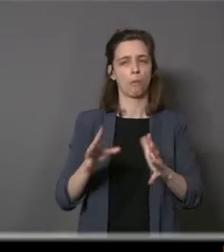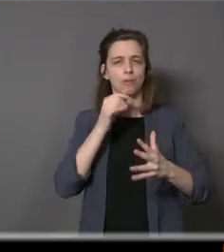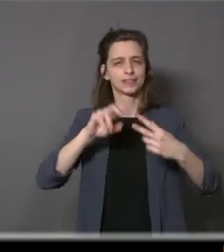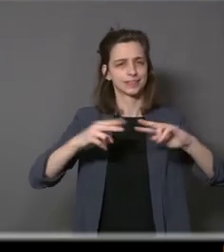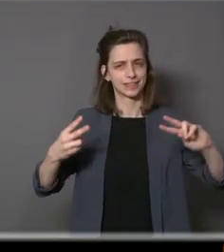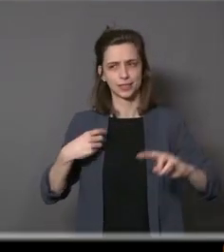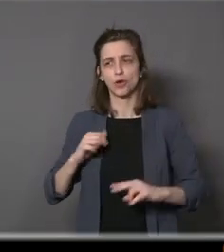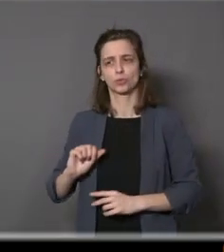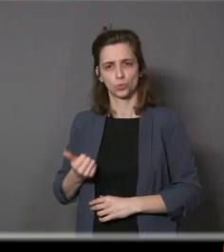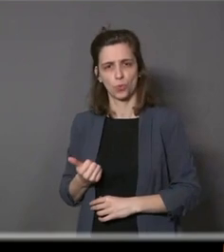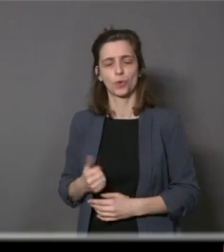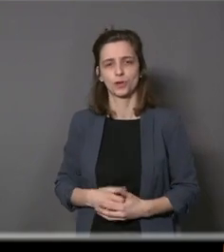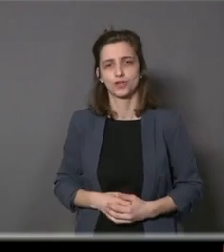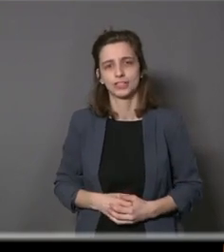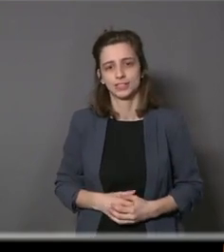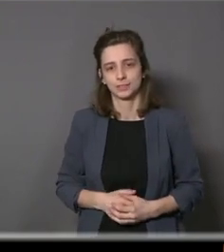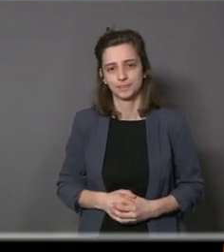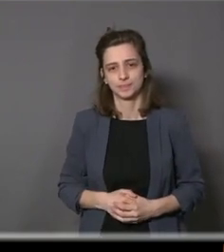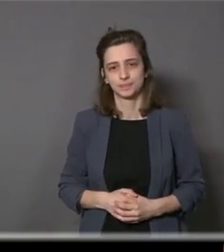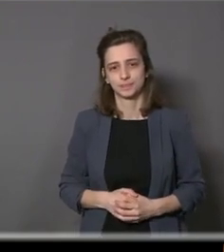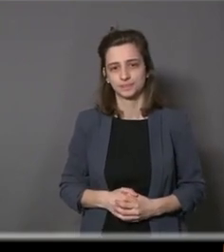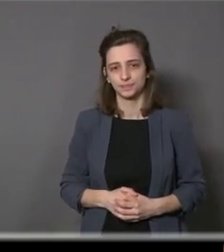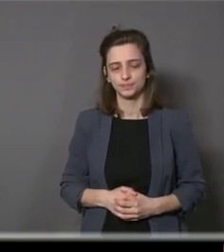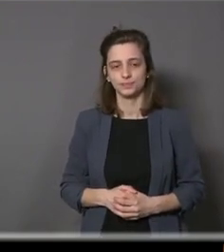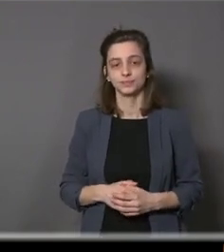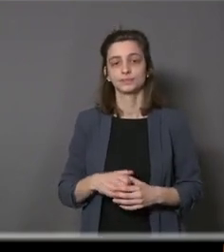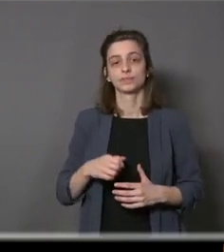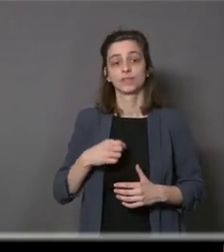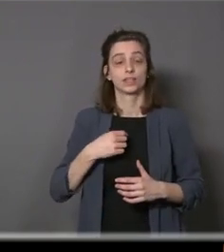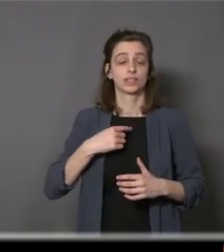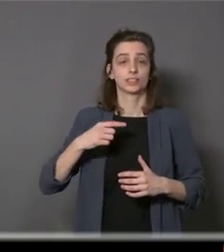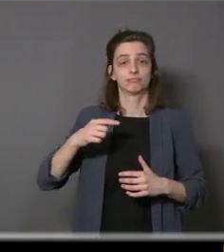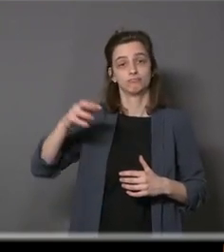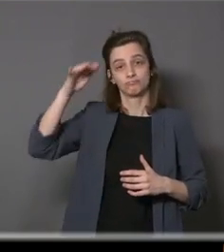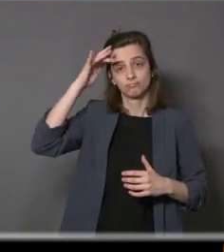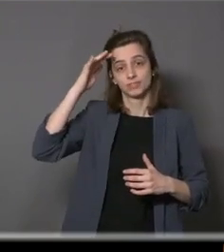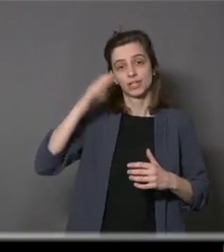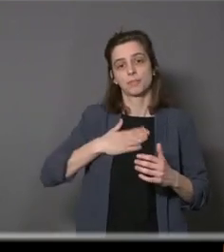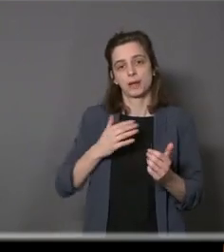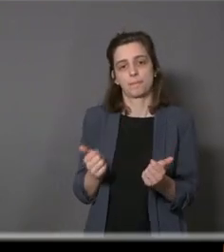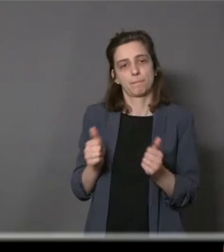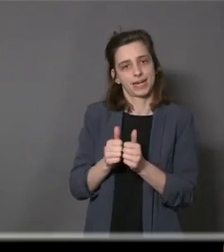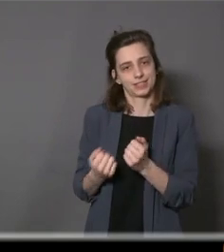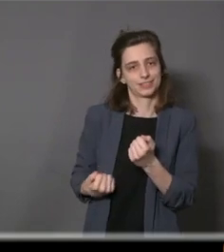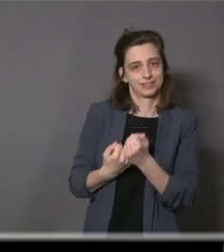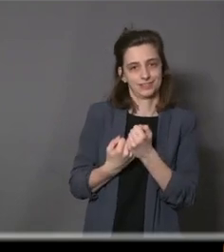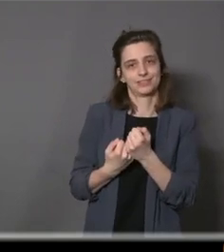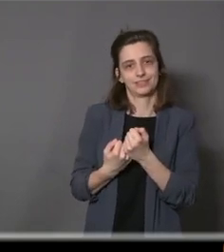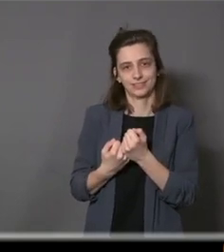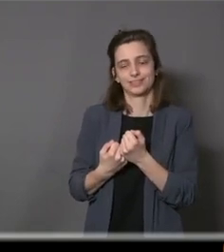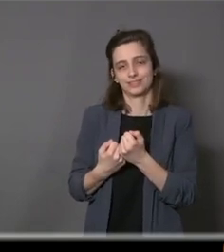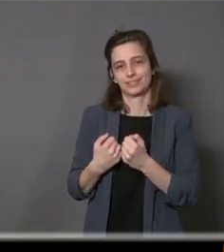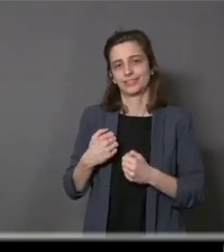goes to my wonderful husband, William, who has been my partner every step of the way while leading his